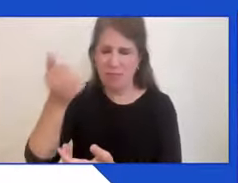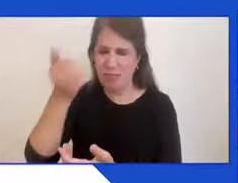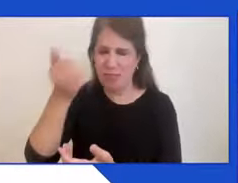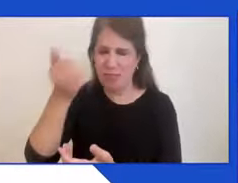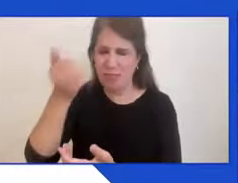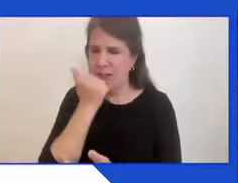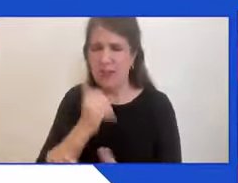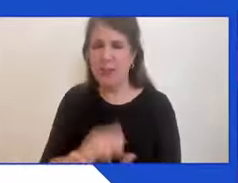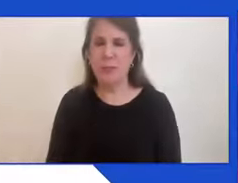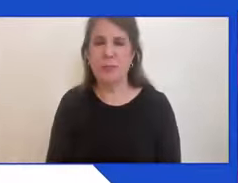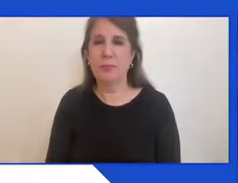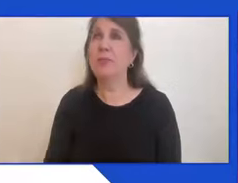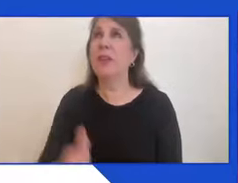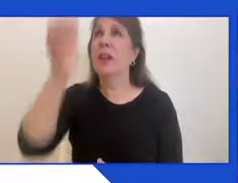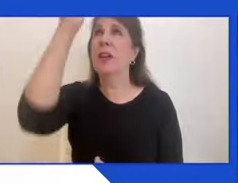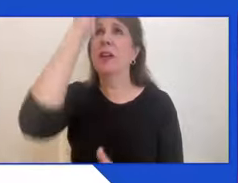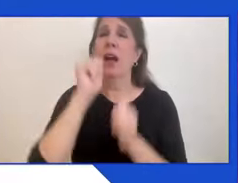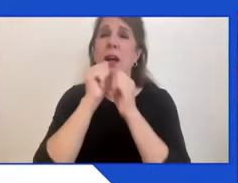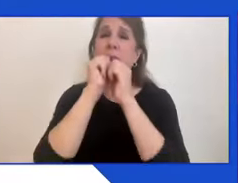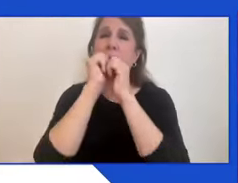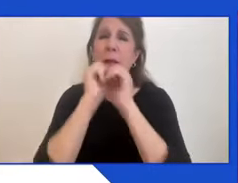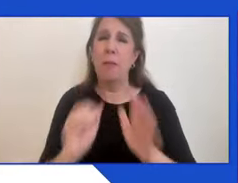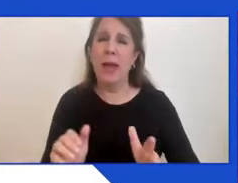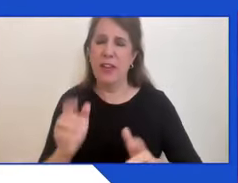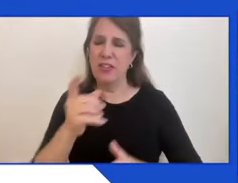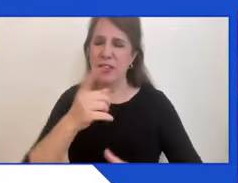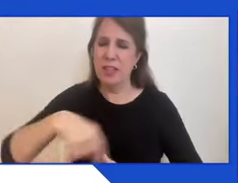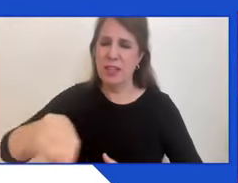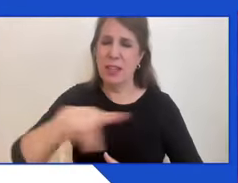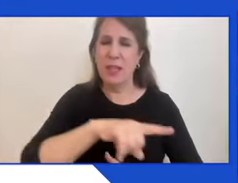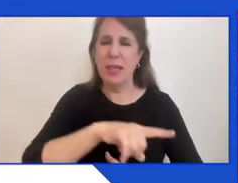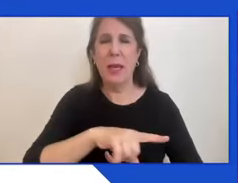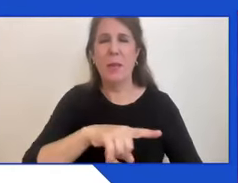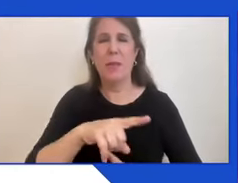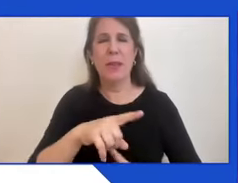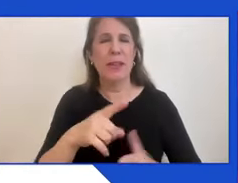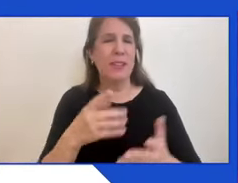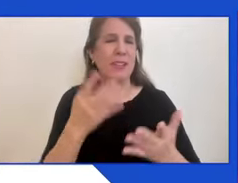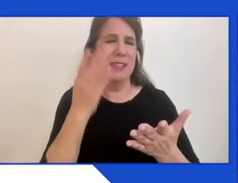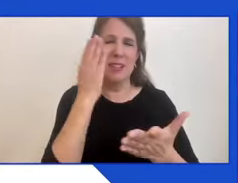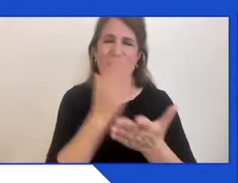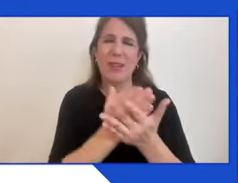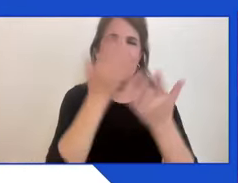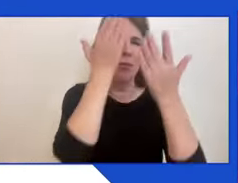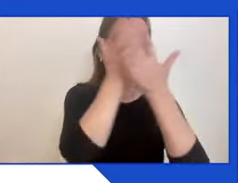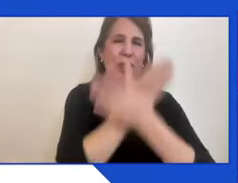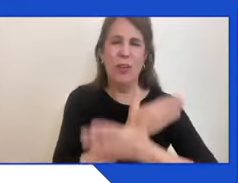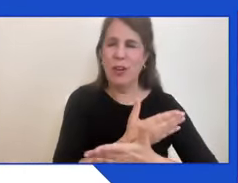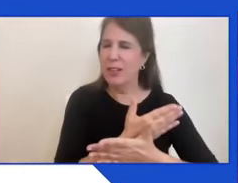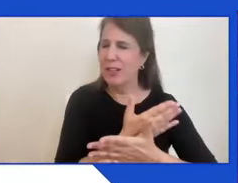May God have compassion on them and bring them out from darkness and the shadow of death. May God break their